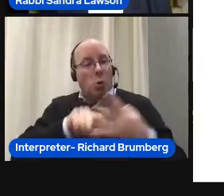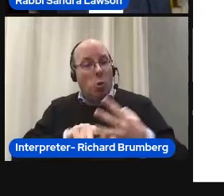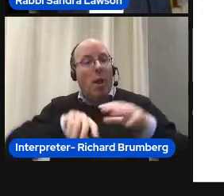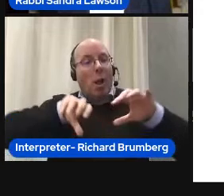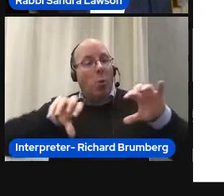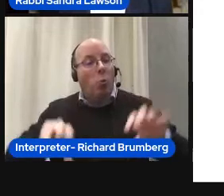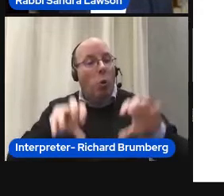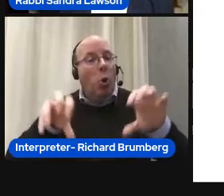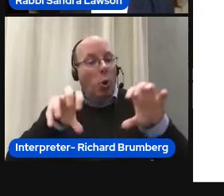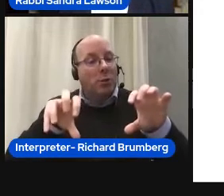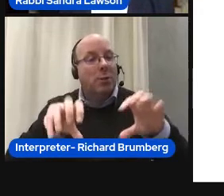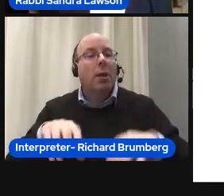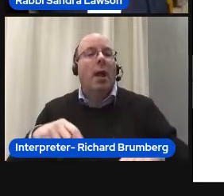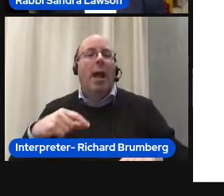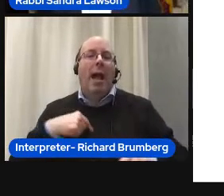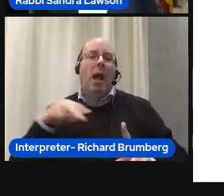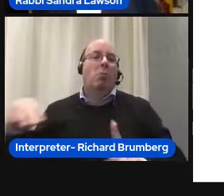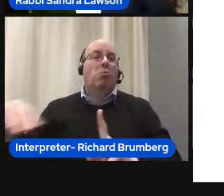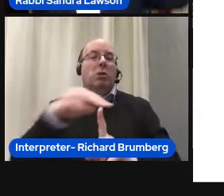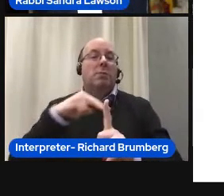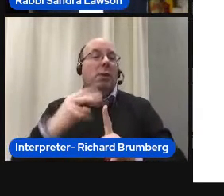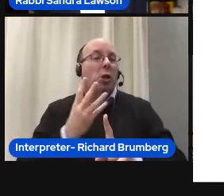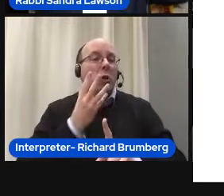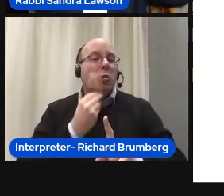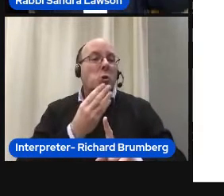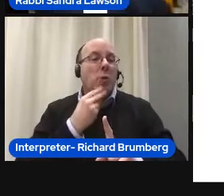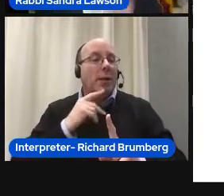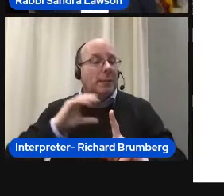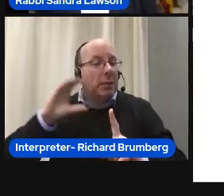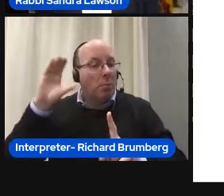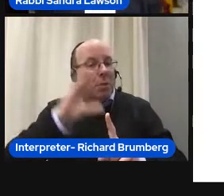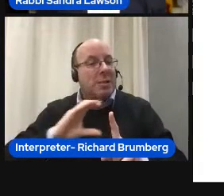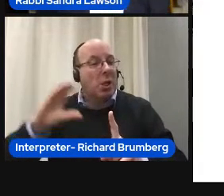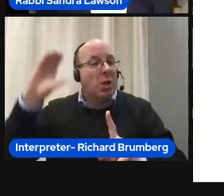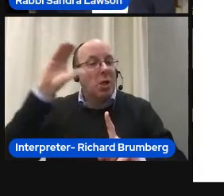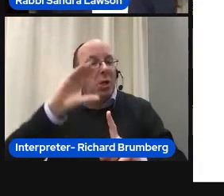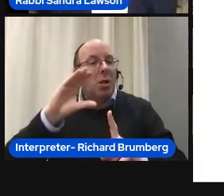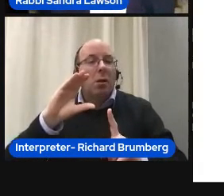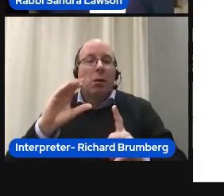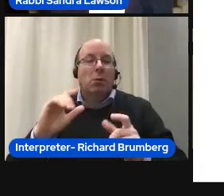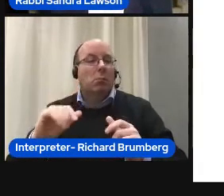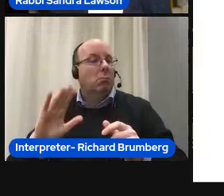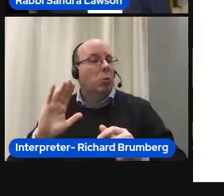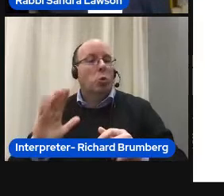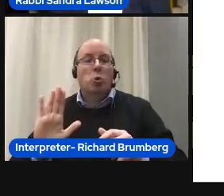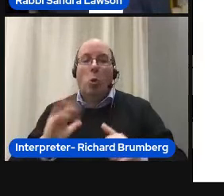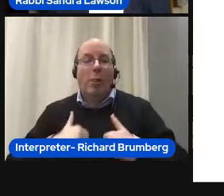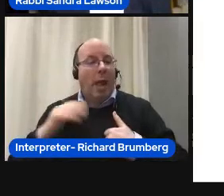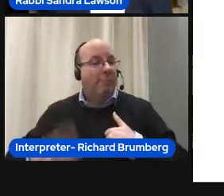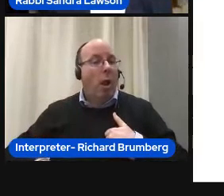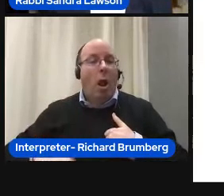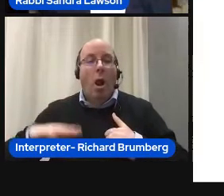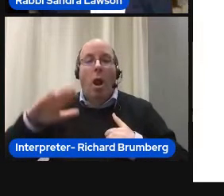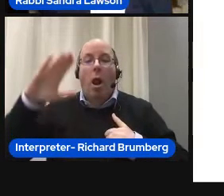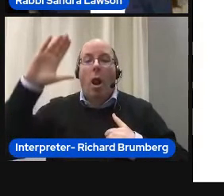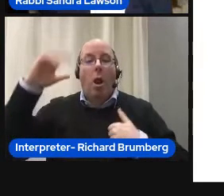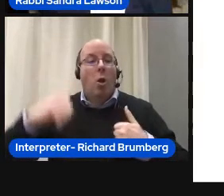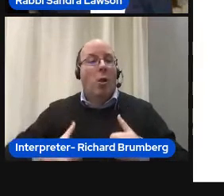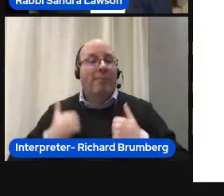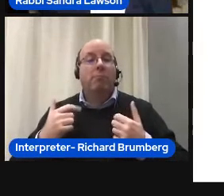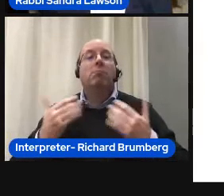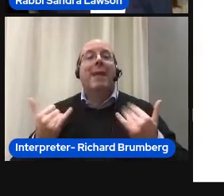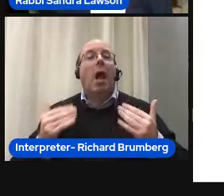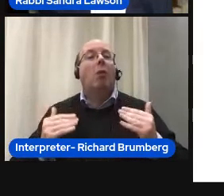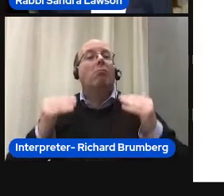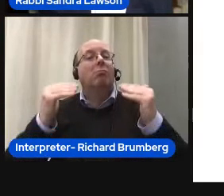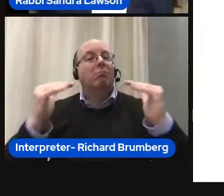works. And in our perspective, a Jewish one, that this is a pursuit. This is the lifelong work that I was speaking of. Yeah. So let's bring to the next